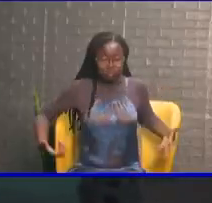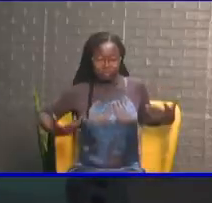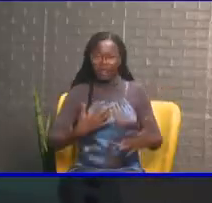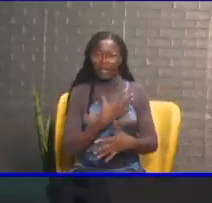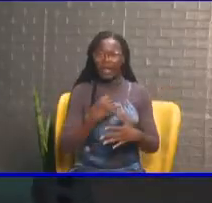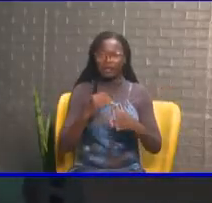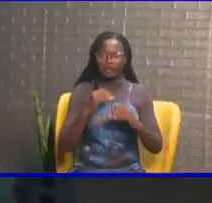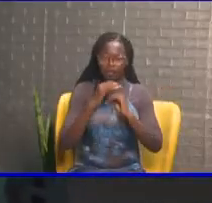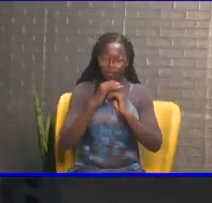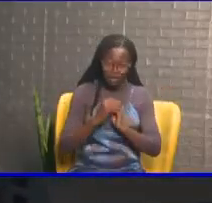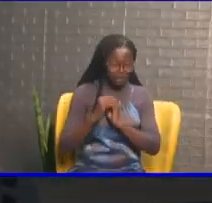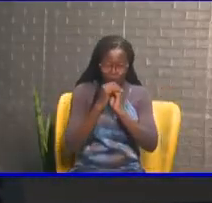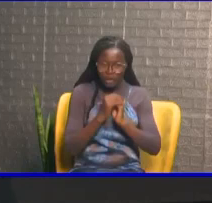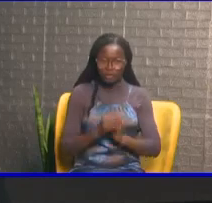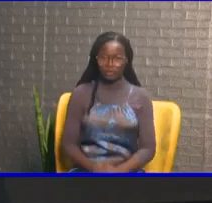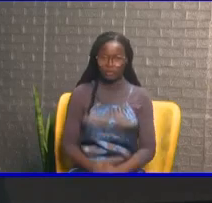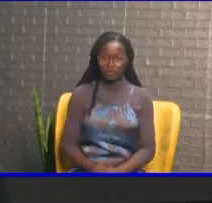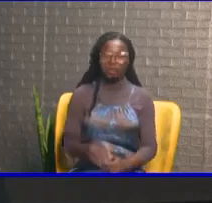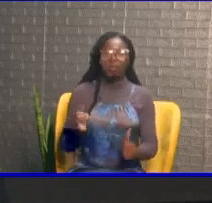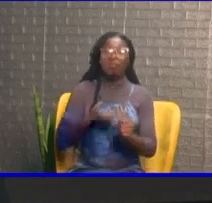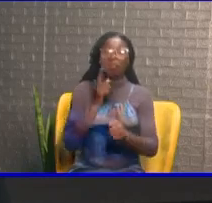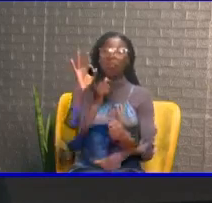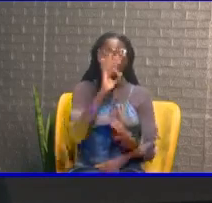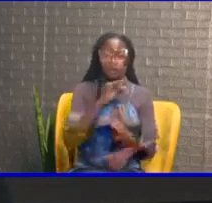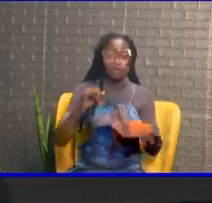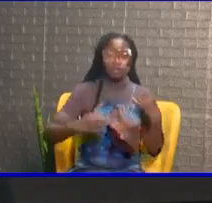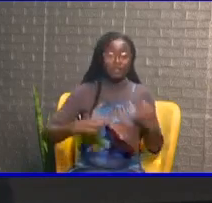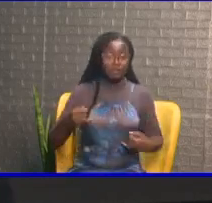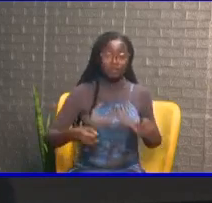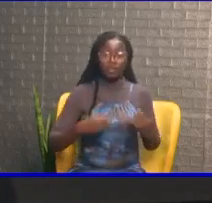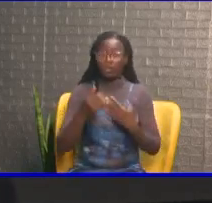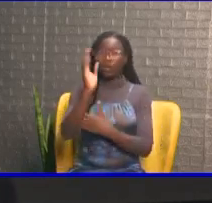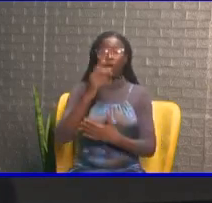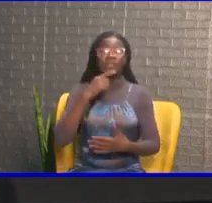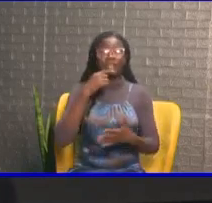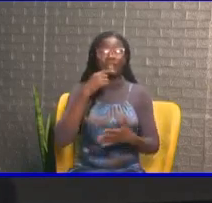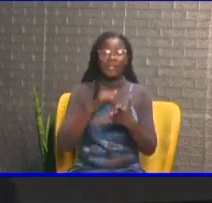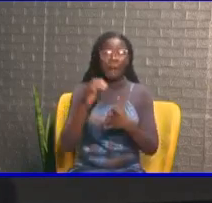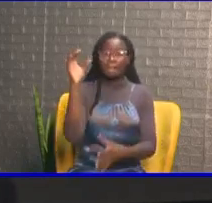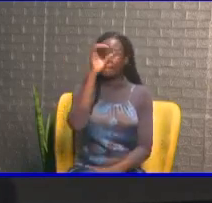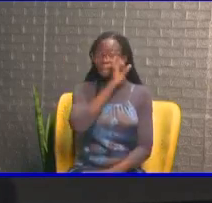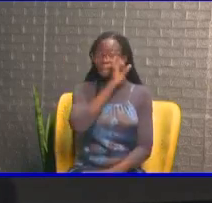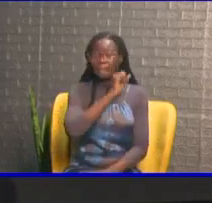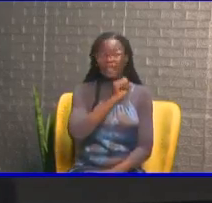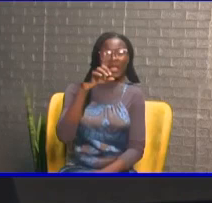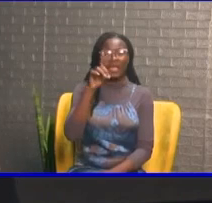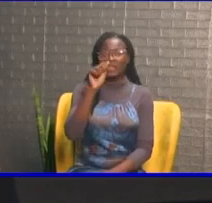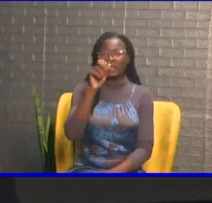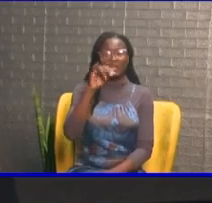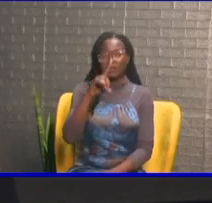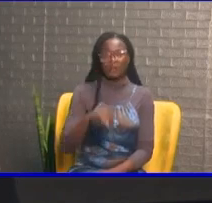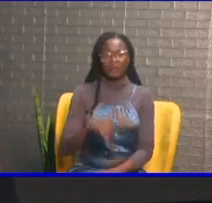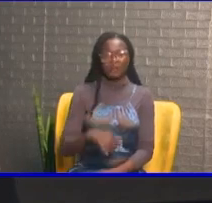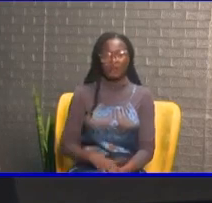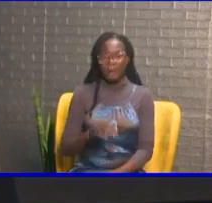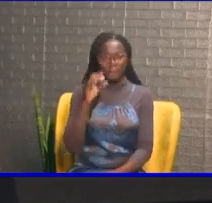First time I preached joy here, God told me, he said, I miss David on the earth. He said, David is a man that you can take everything away from, he will return